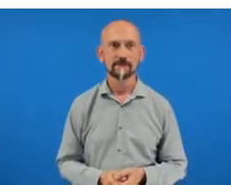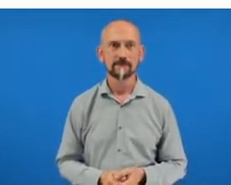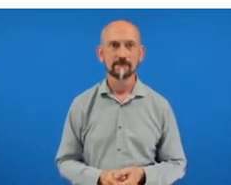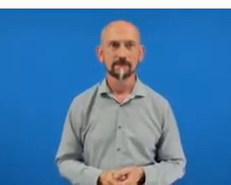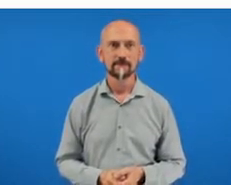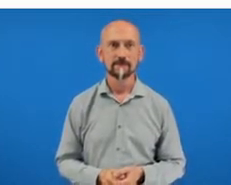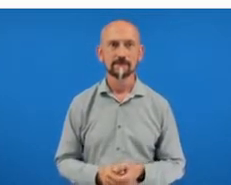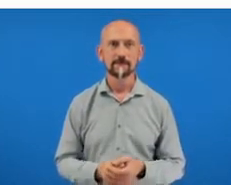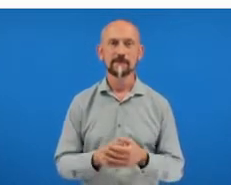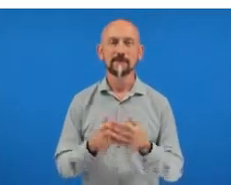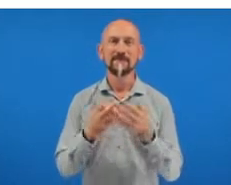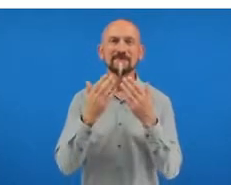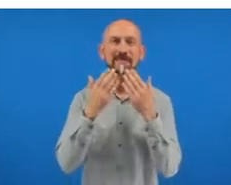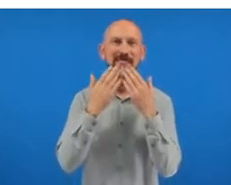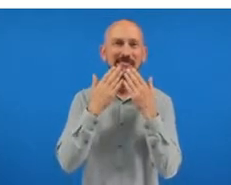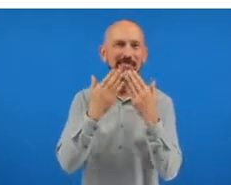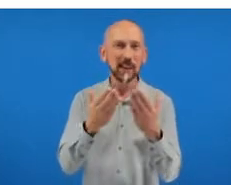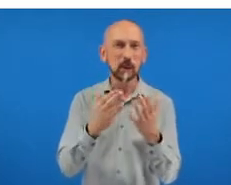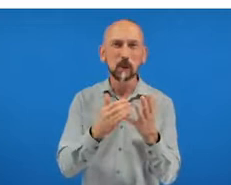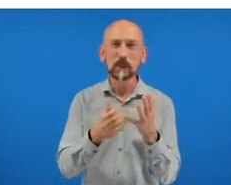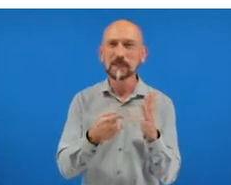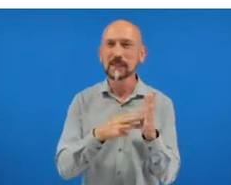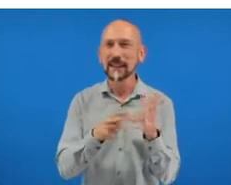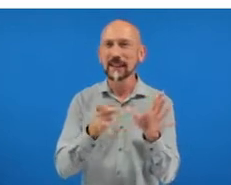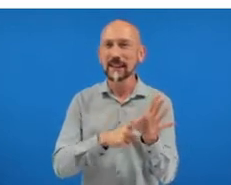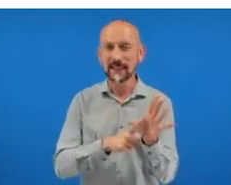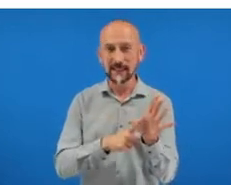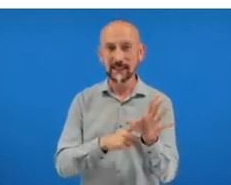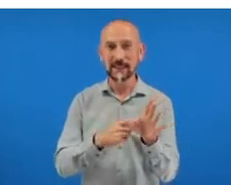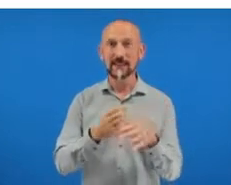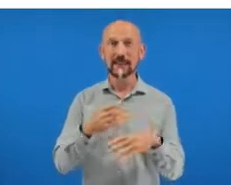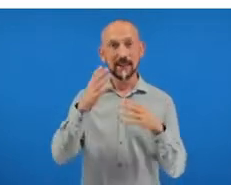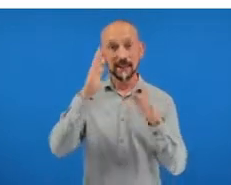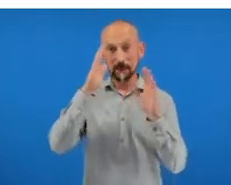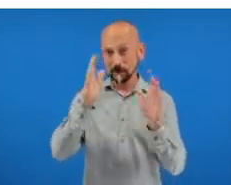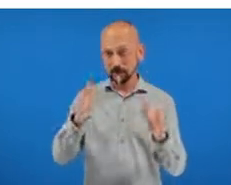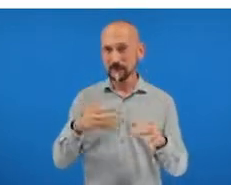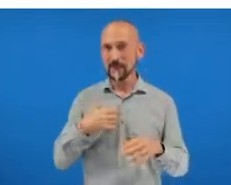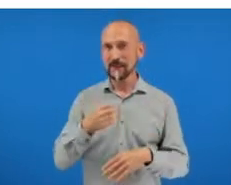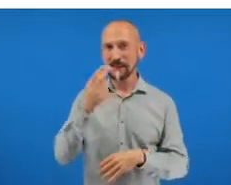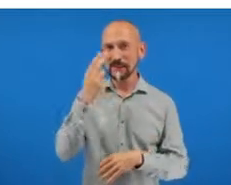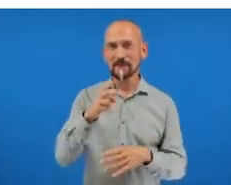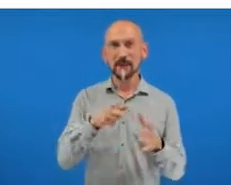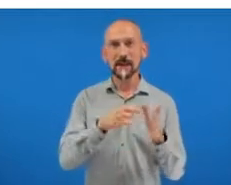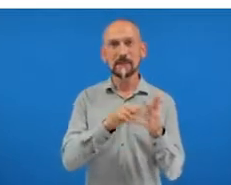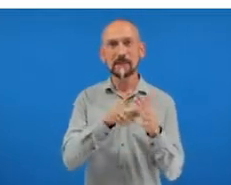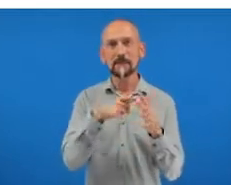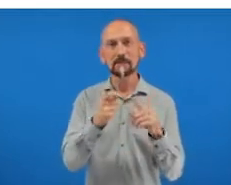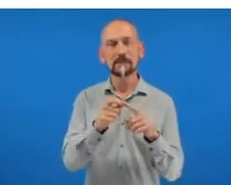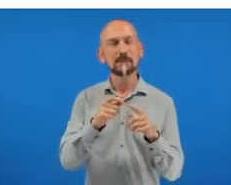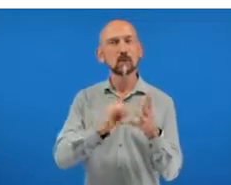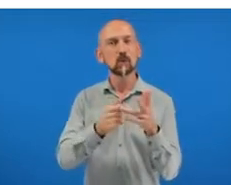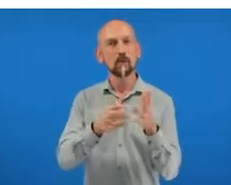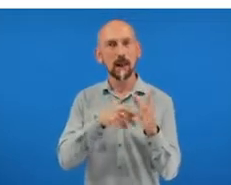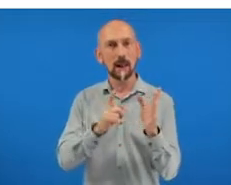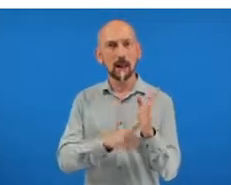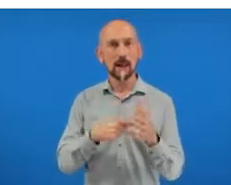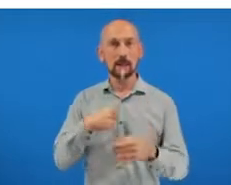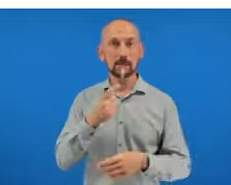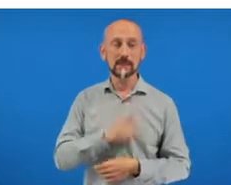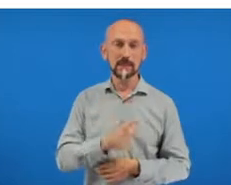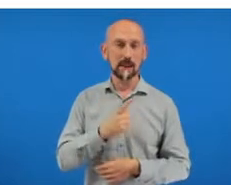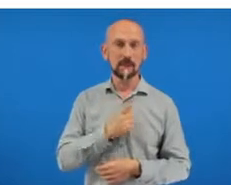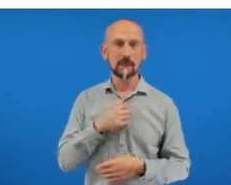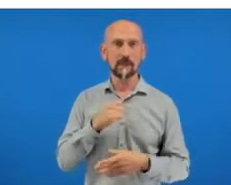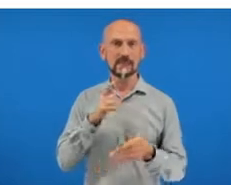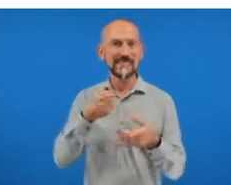Thank you, Sunny. Hi, everyone. My name is Aman Sumal. I am a senior cognitive behavioural psychotherapist for